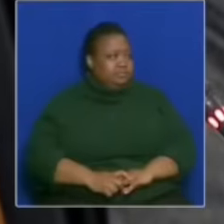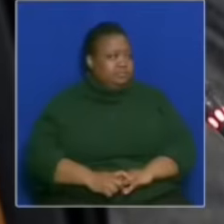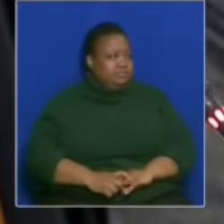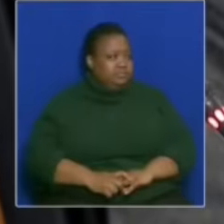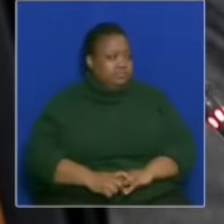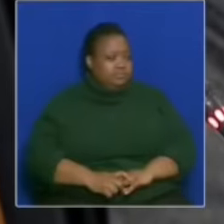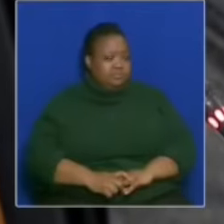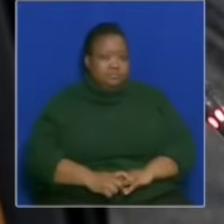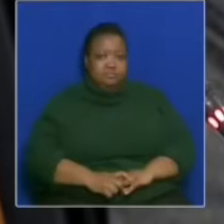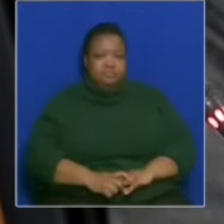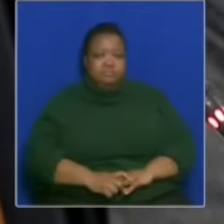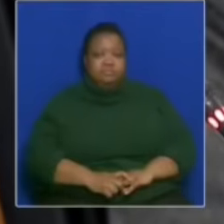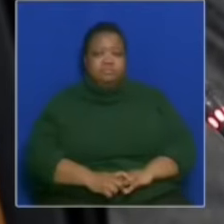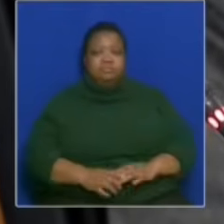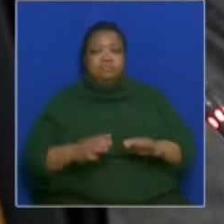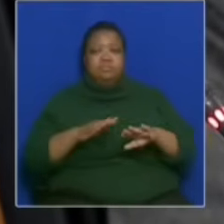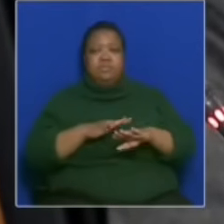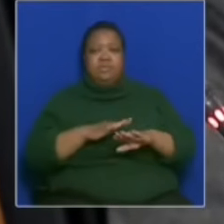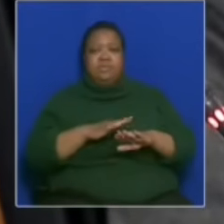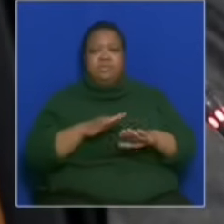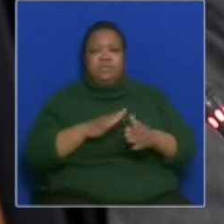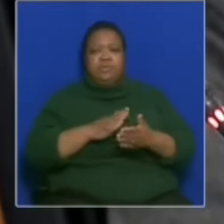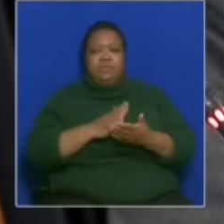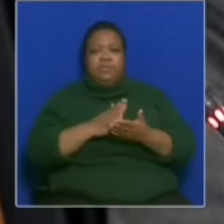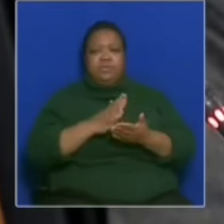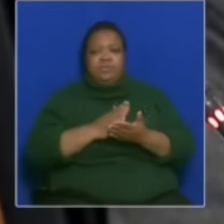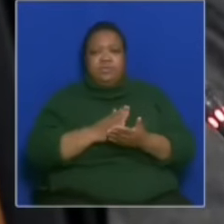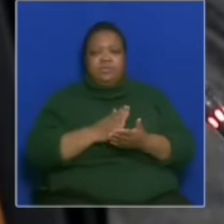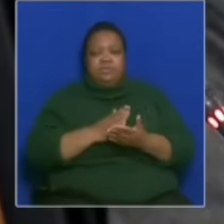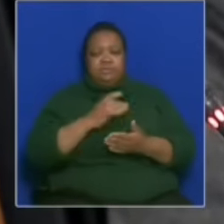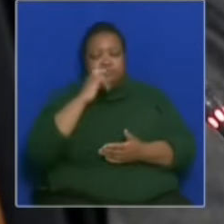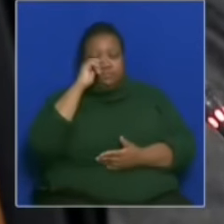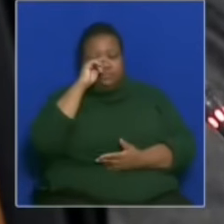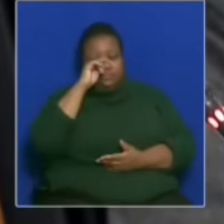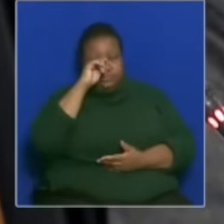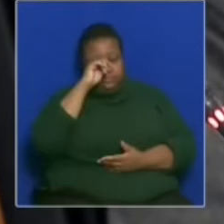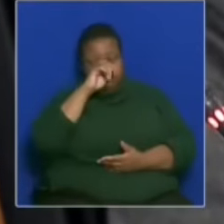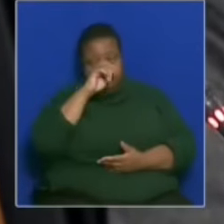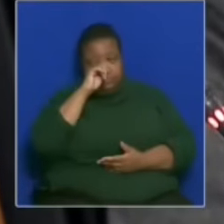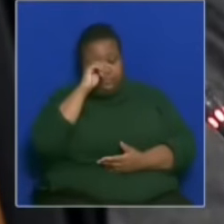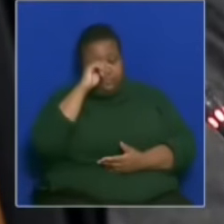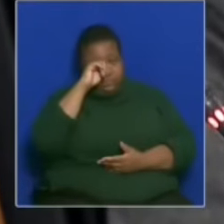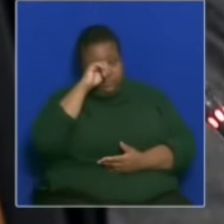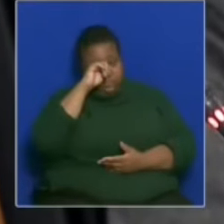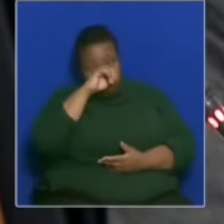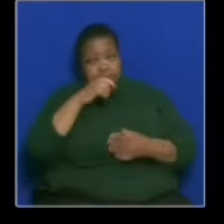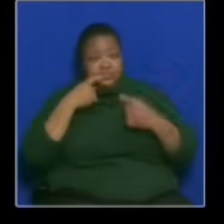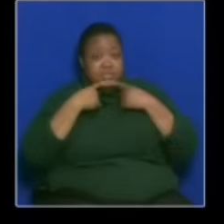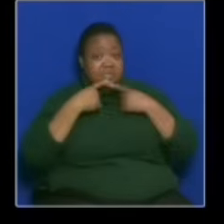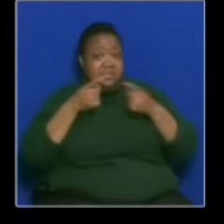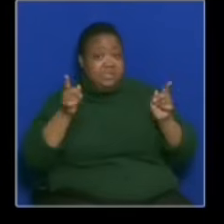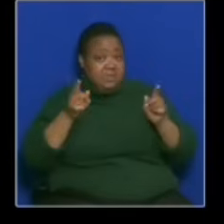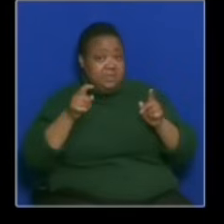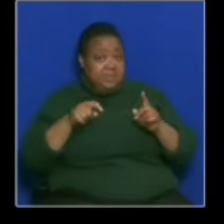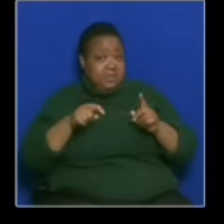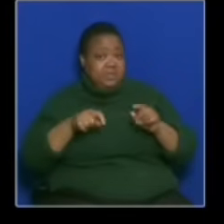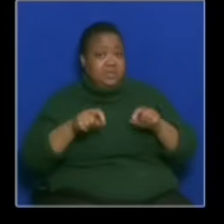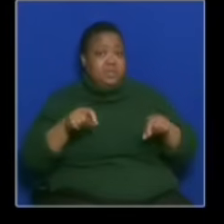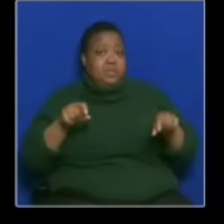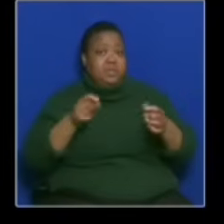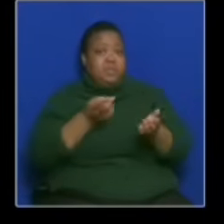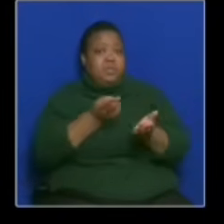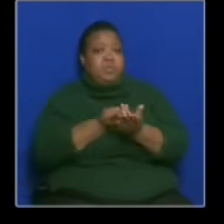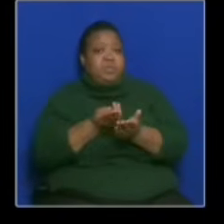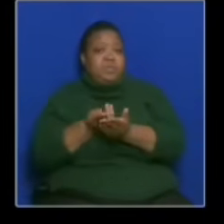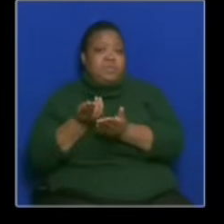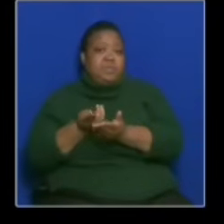I'm not sure, I mean, do we need a disclaimer here? I mean, these are people lying on the ground. They don't appear to